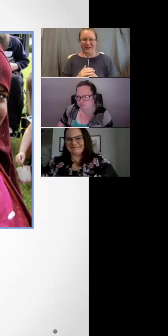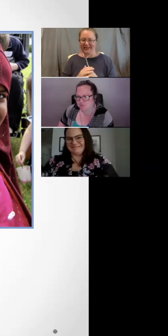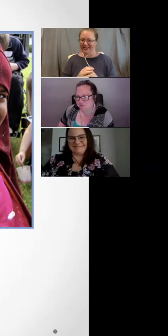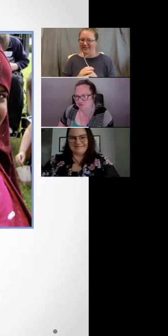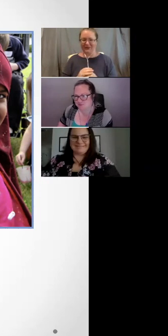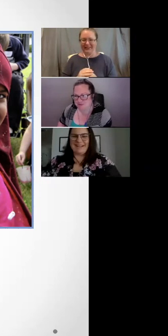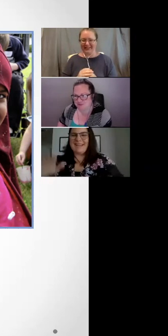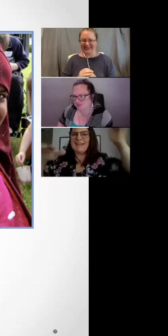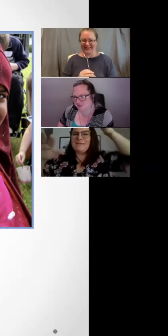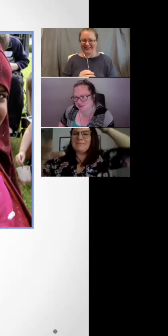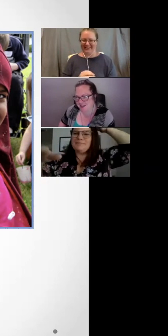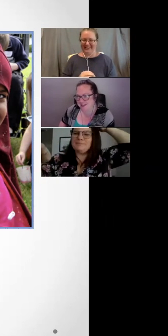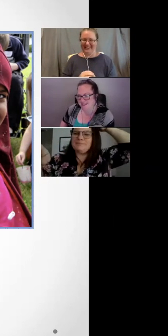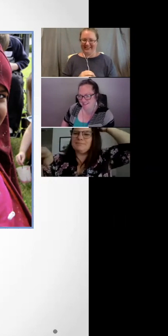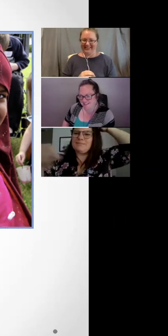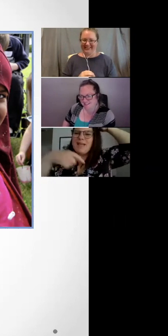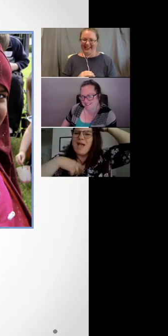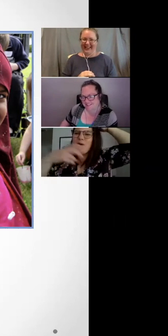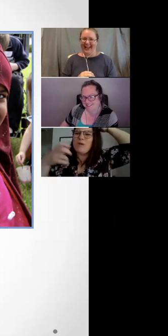So many layers.